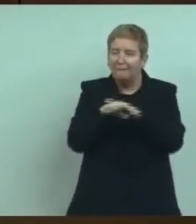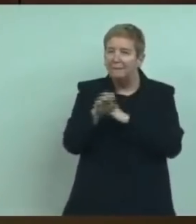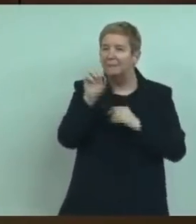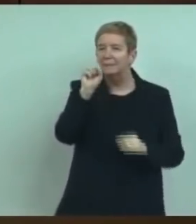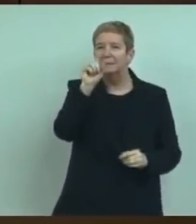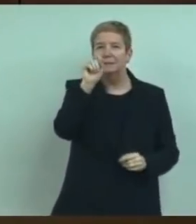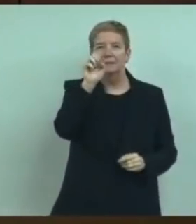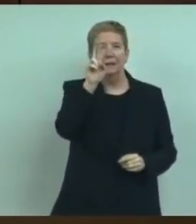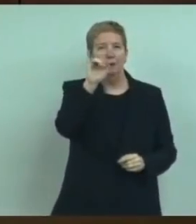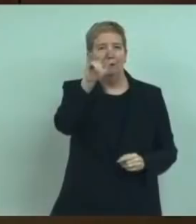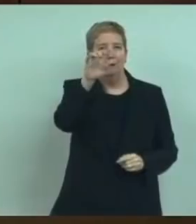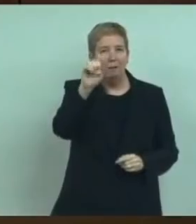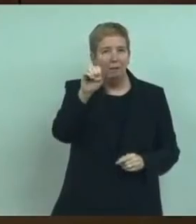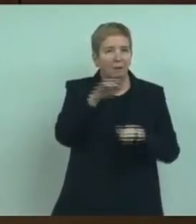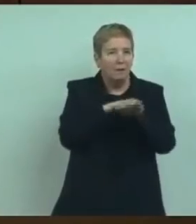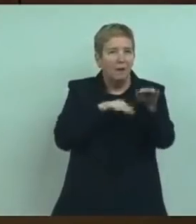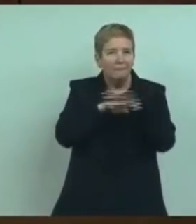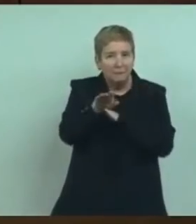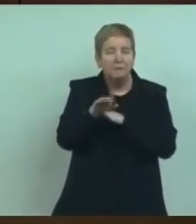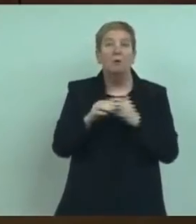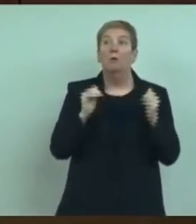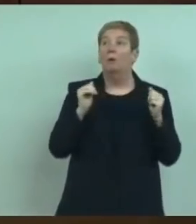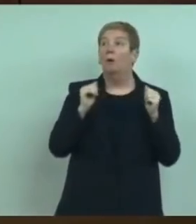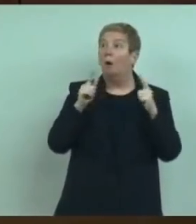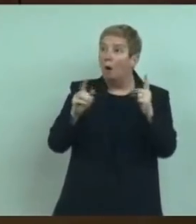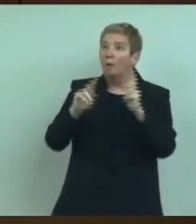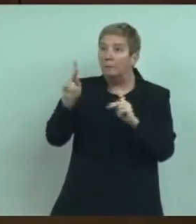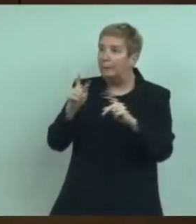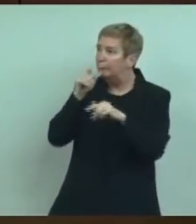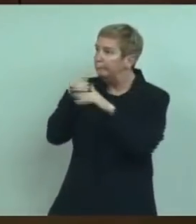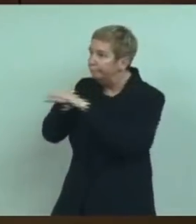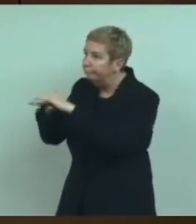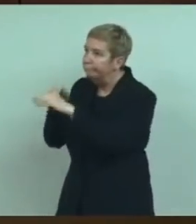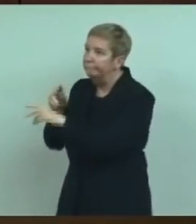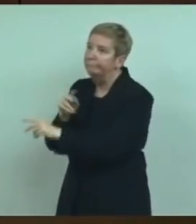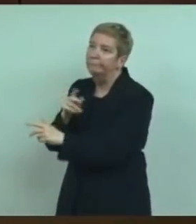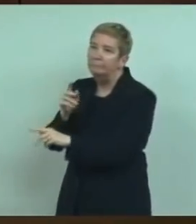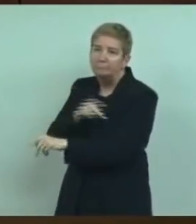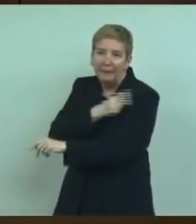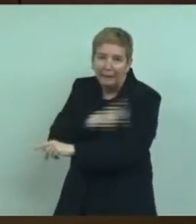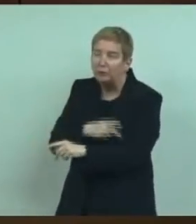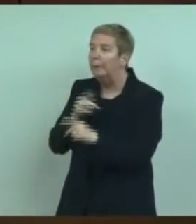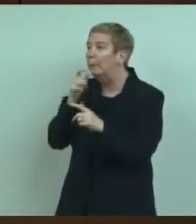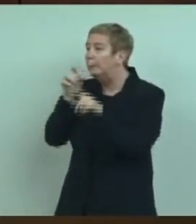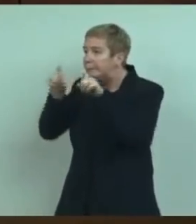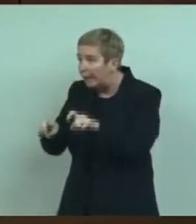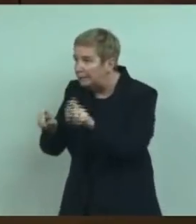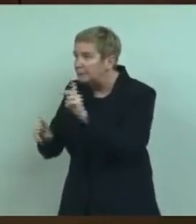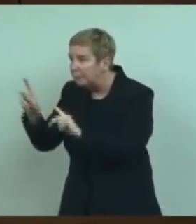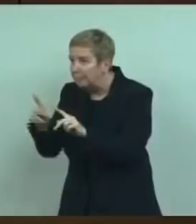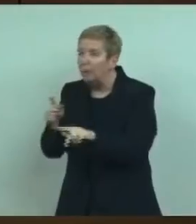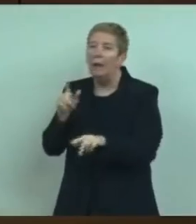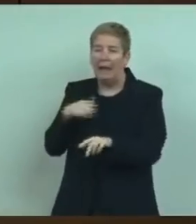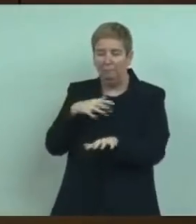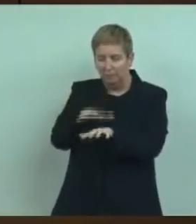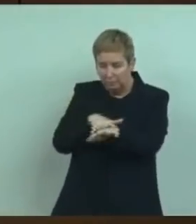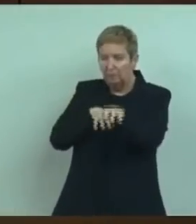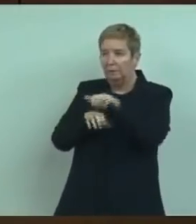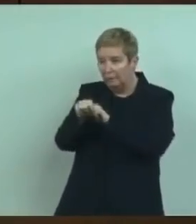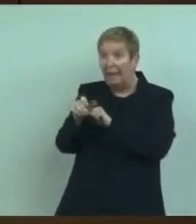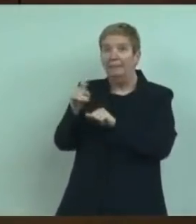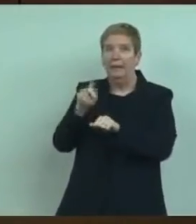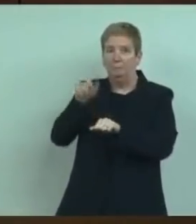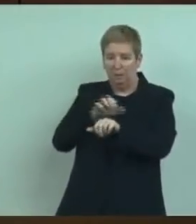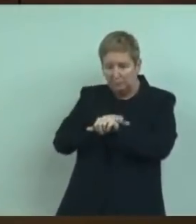must be used by healthcare workers, first responders, everyone doing the test sites. They have to be safely removed and